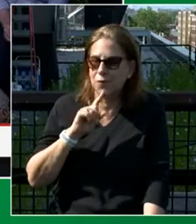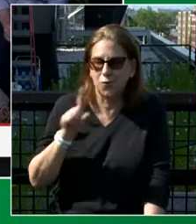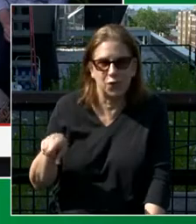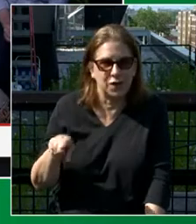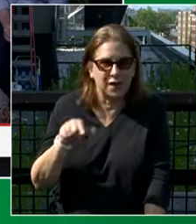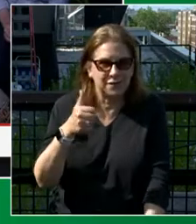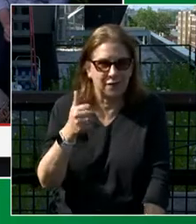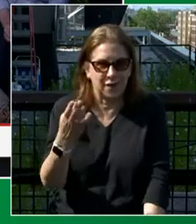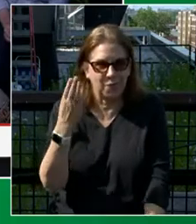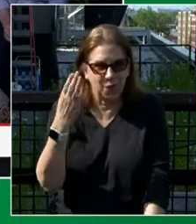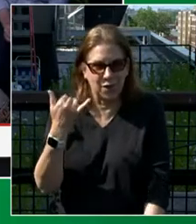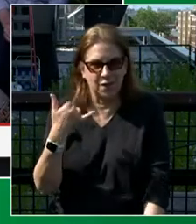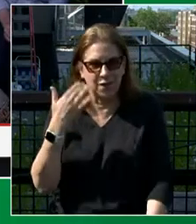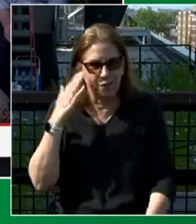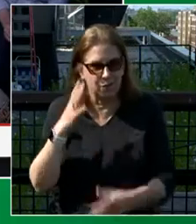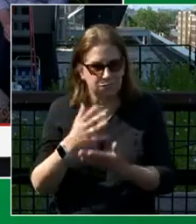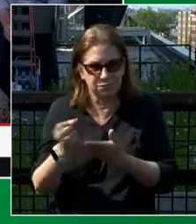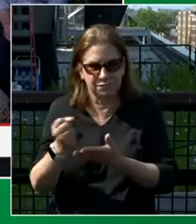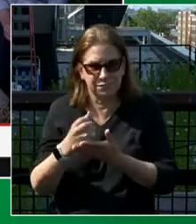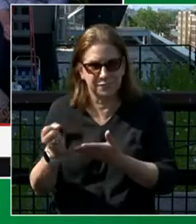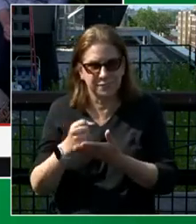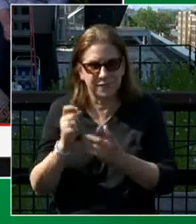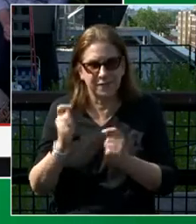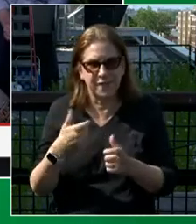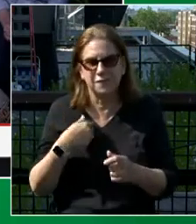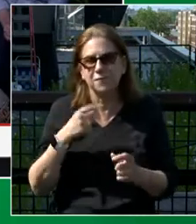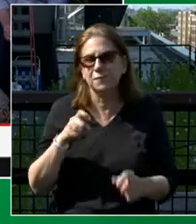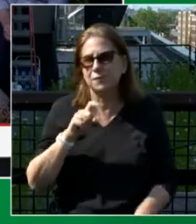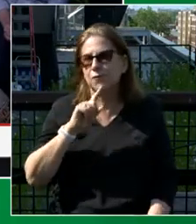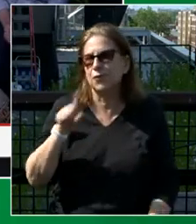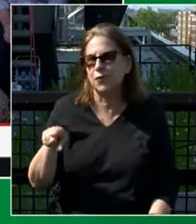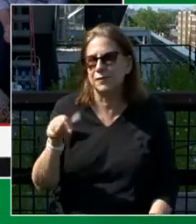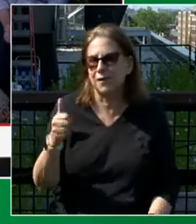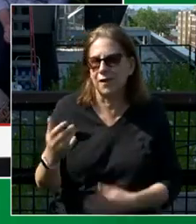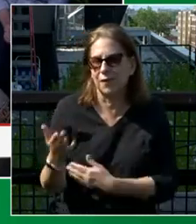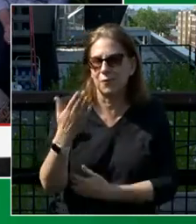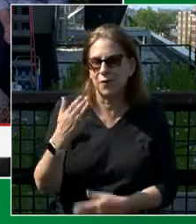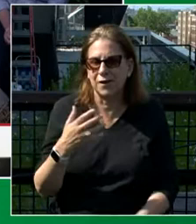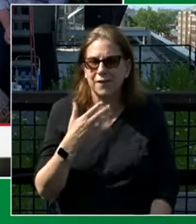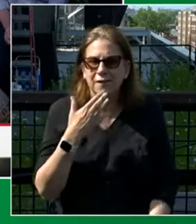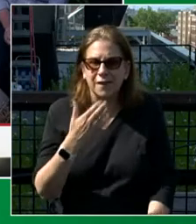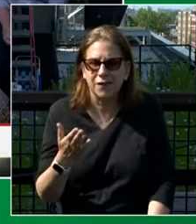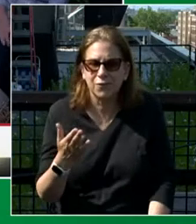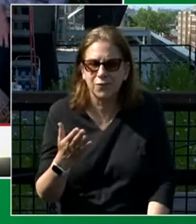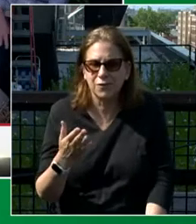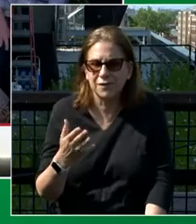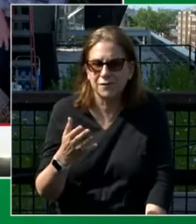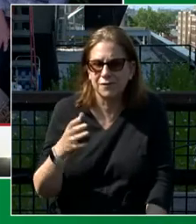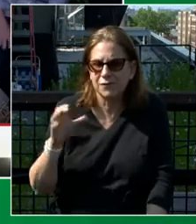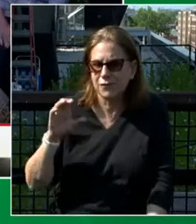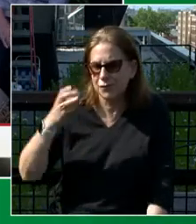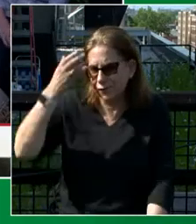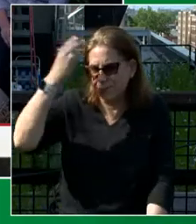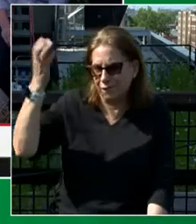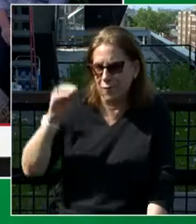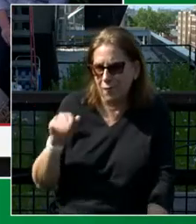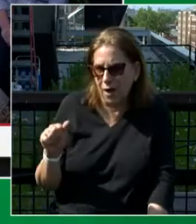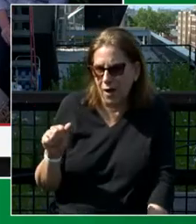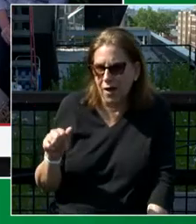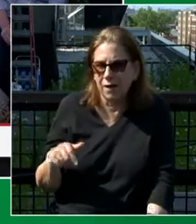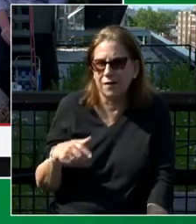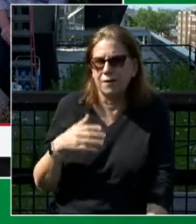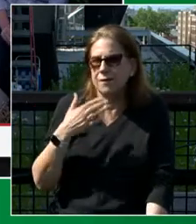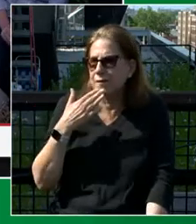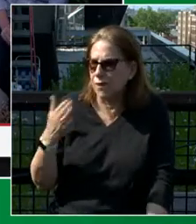miss it. So I just want to thank Chef Tim Ma, Andrew, thank you both for joining us. And